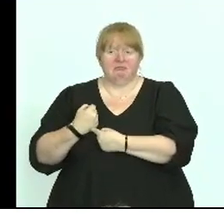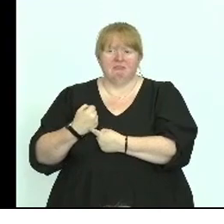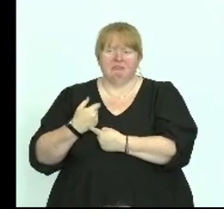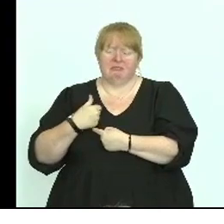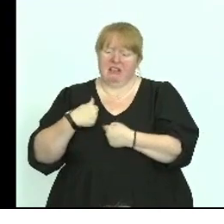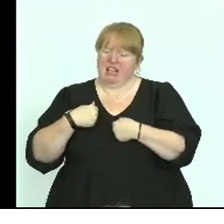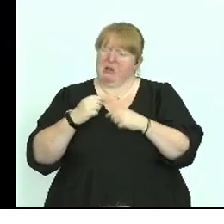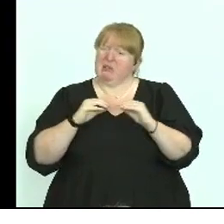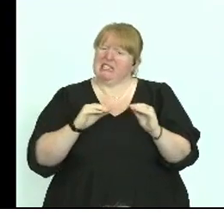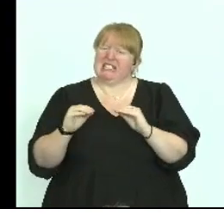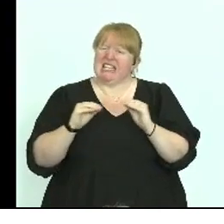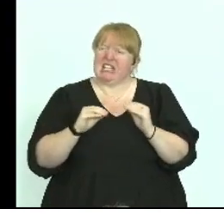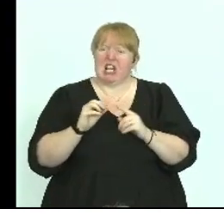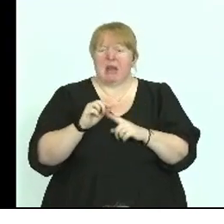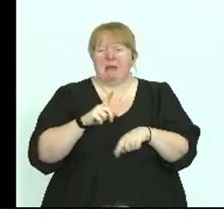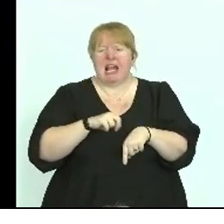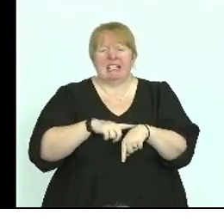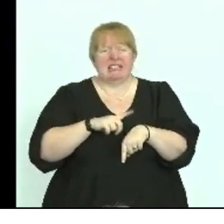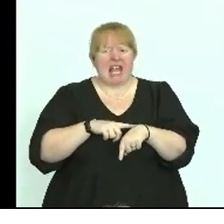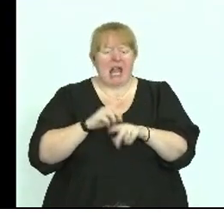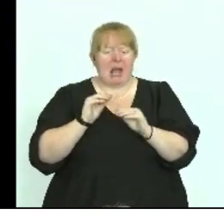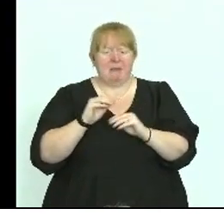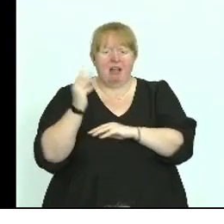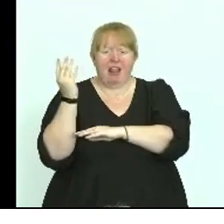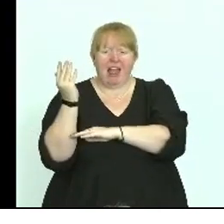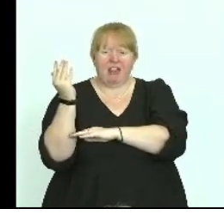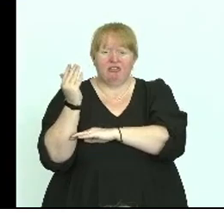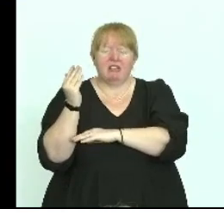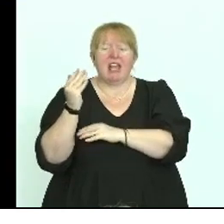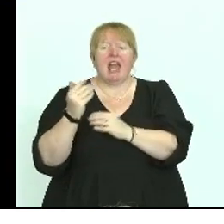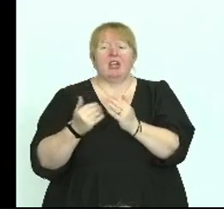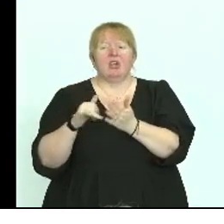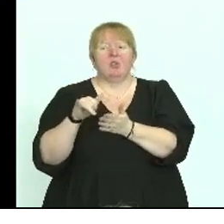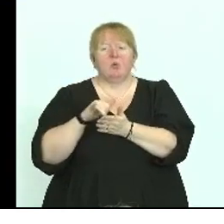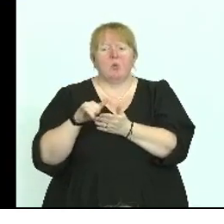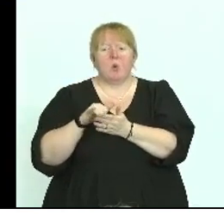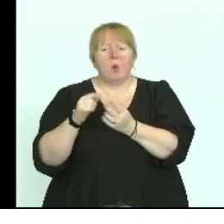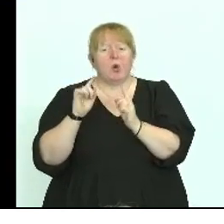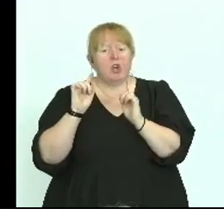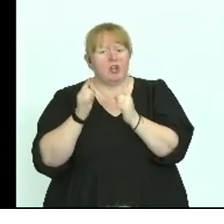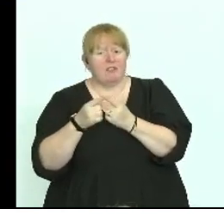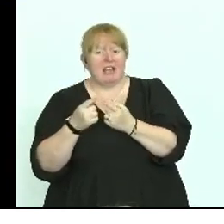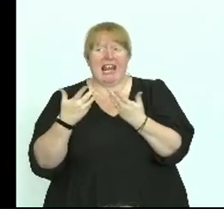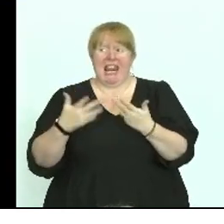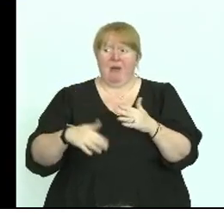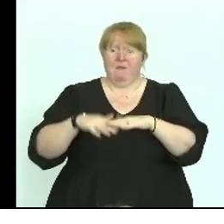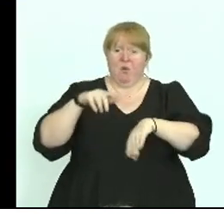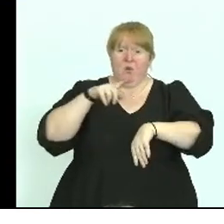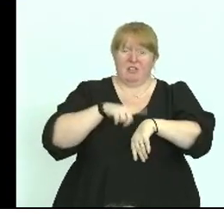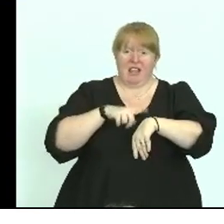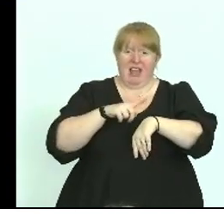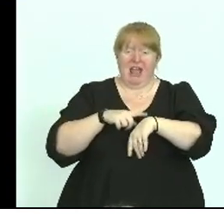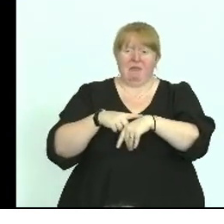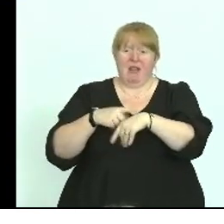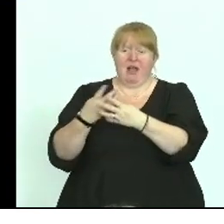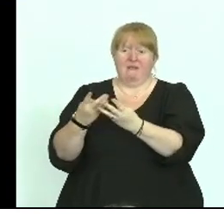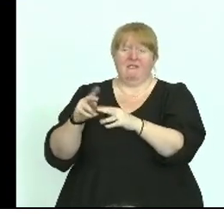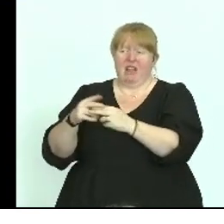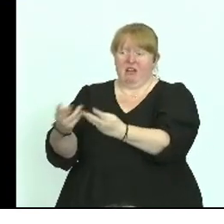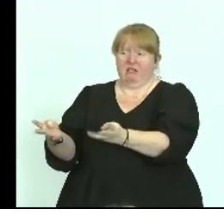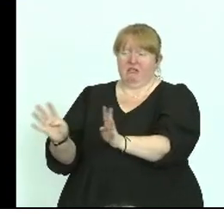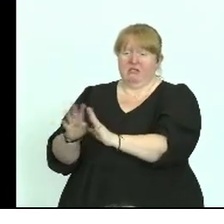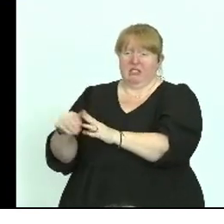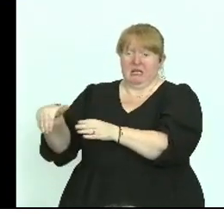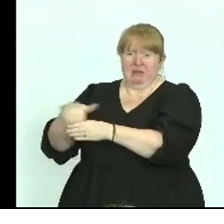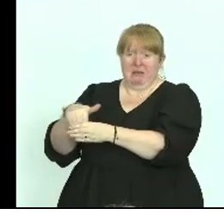just teaching as a part-time lecturer at New York University. I am now a full-time faculty member. I